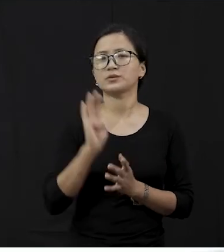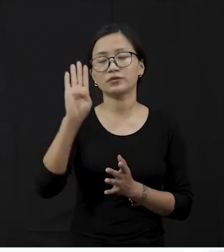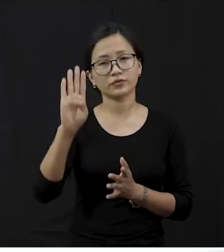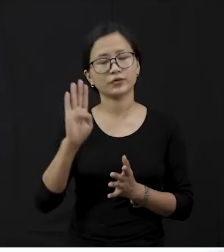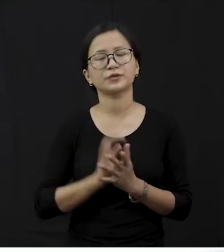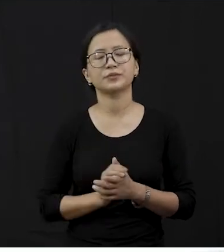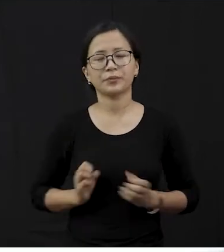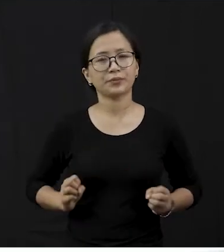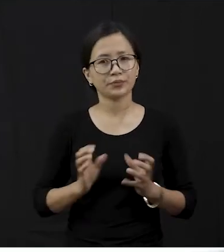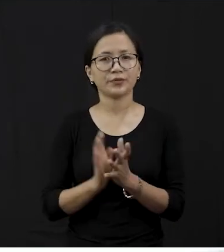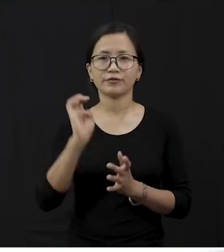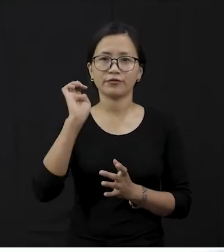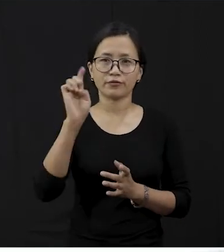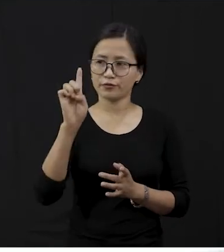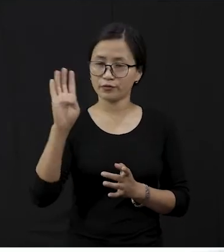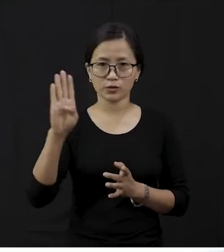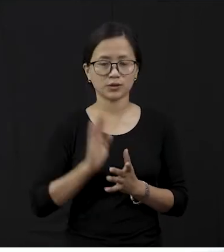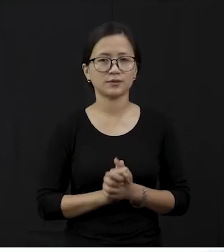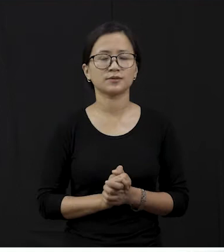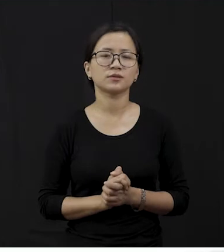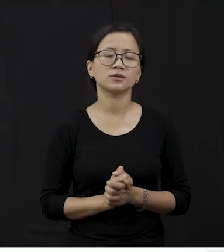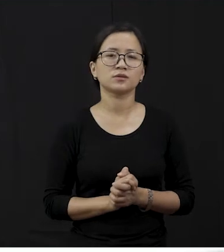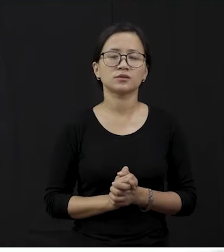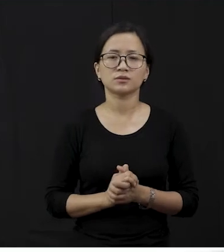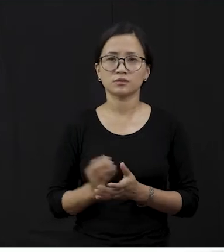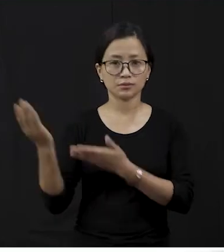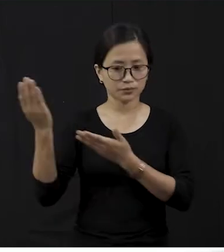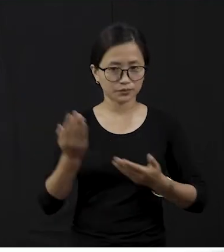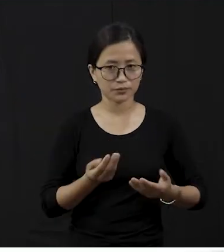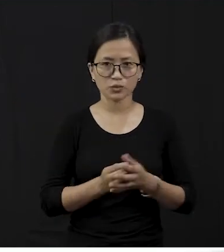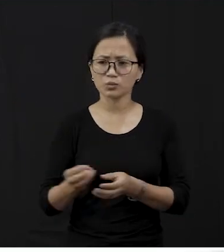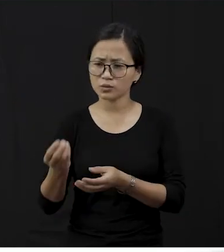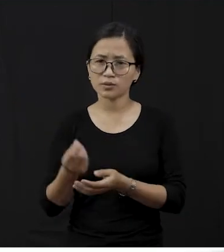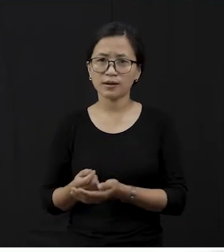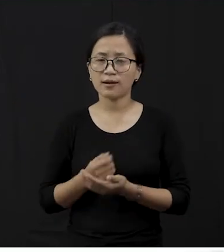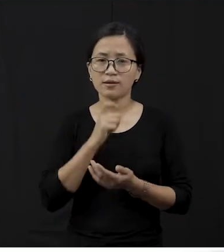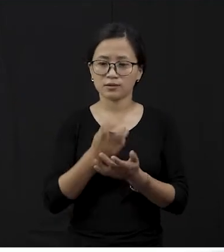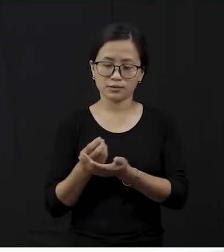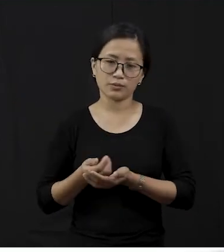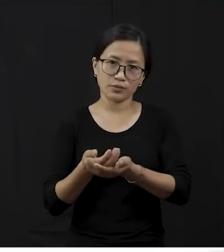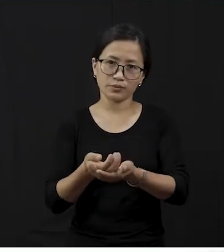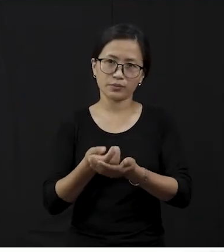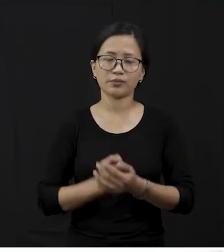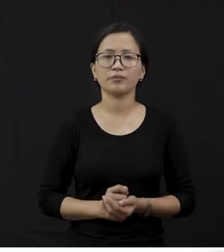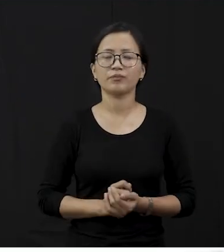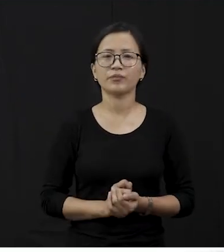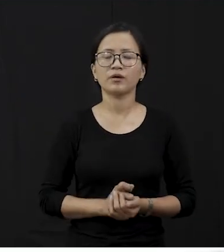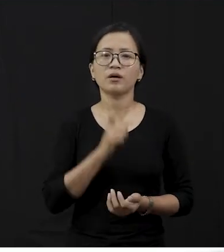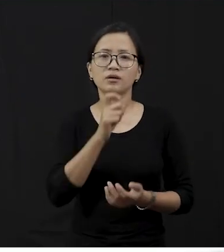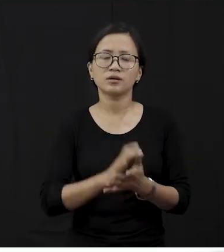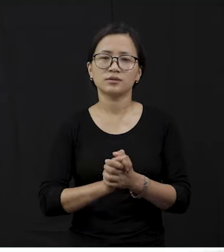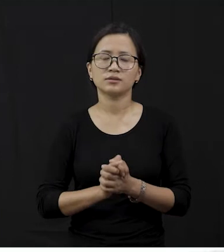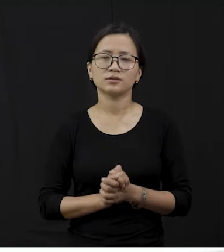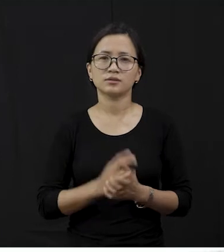can't subtract 8 from 4. So, we borrow a 1 from this 5. Then